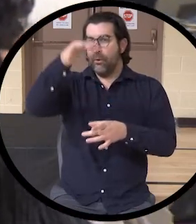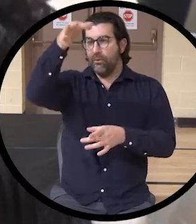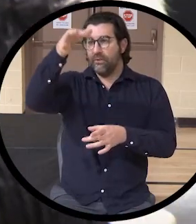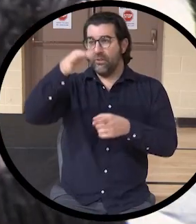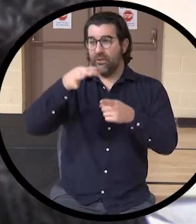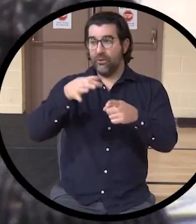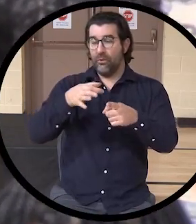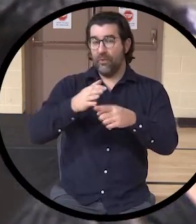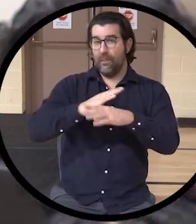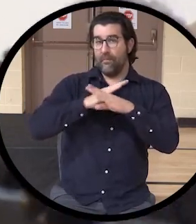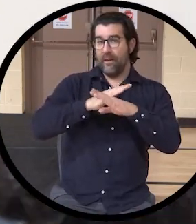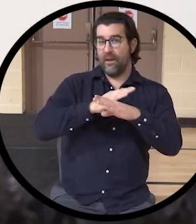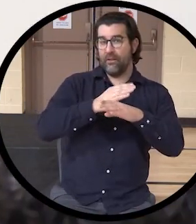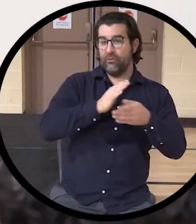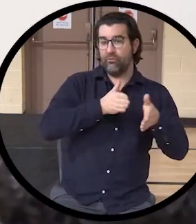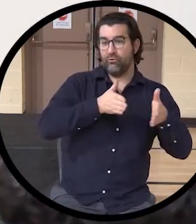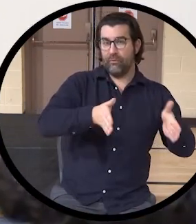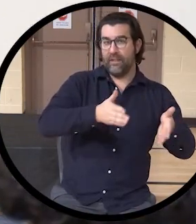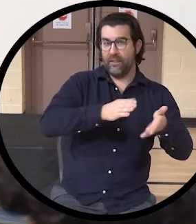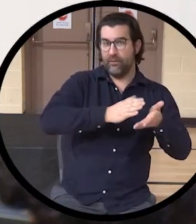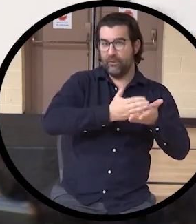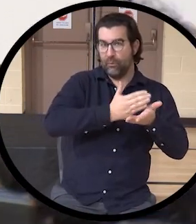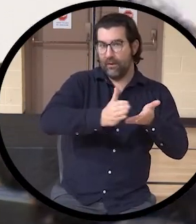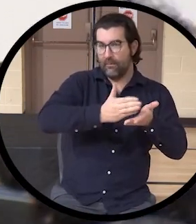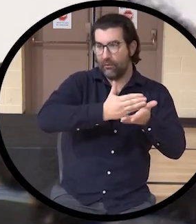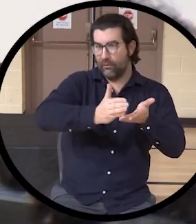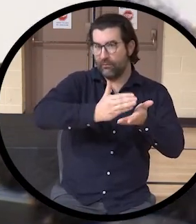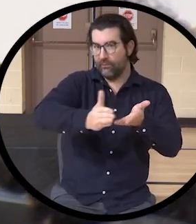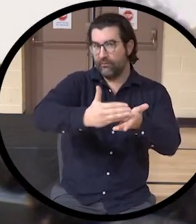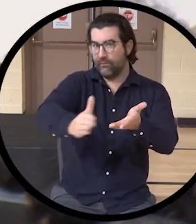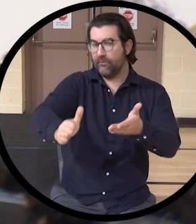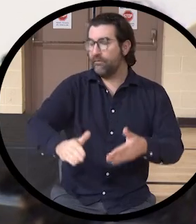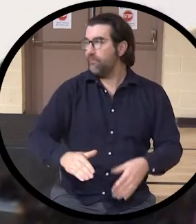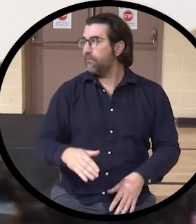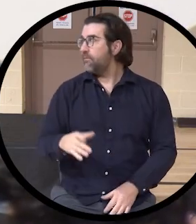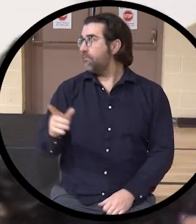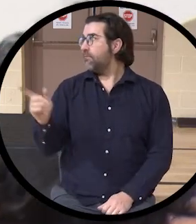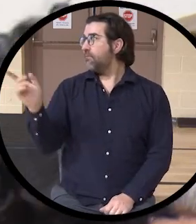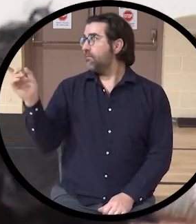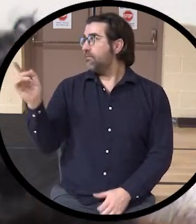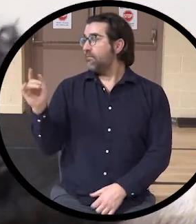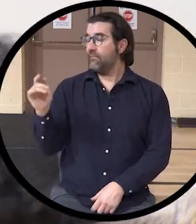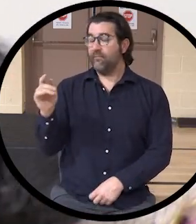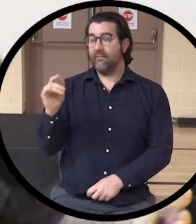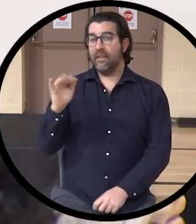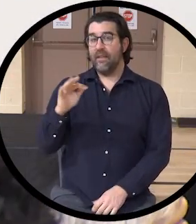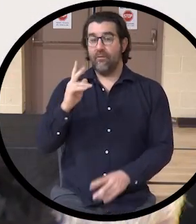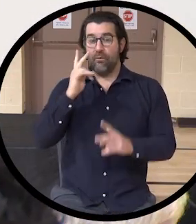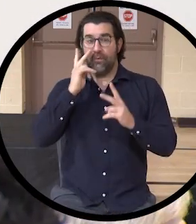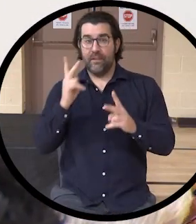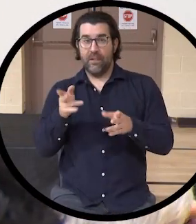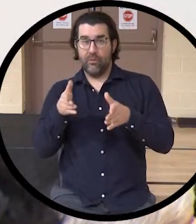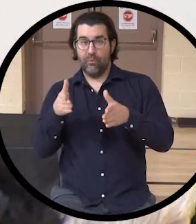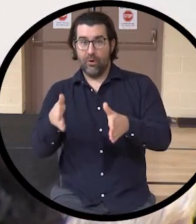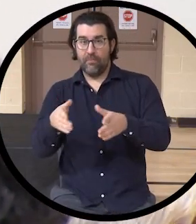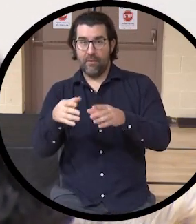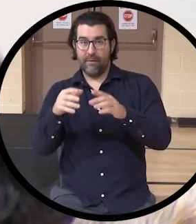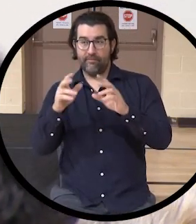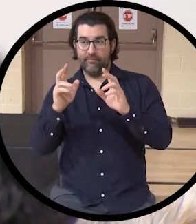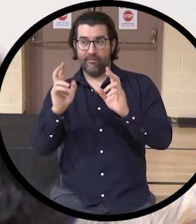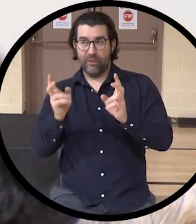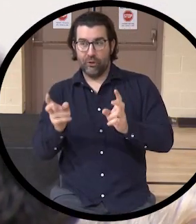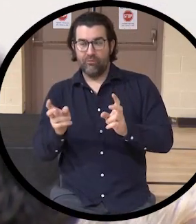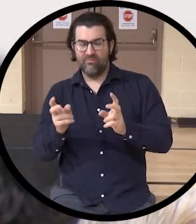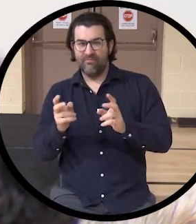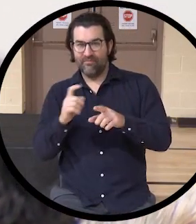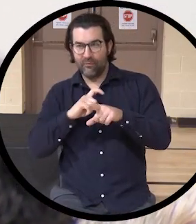to street sweepers. I'll let Paige answer real quick, but again, anytime you see a roadway maintenance issue, I really encourage folks to